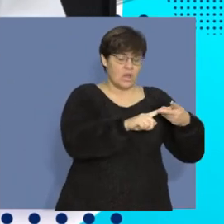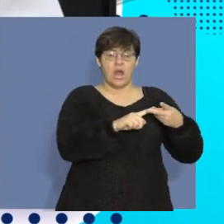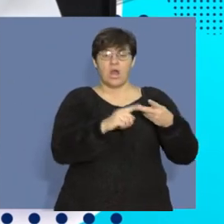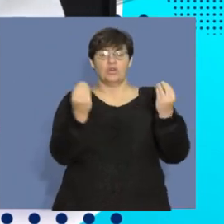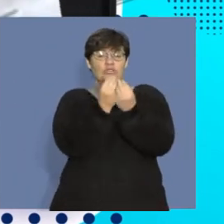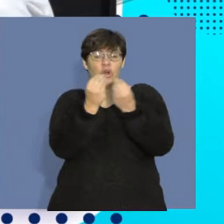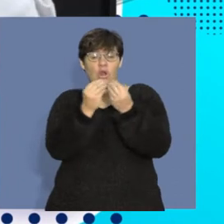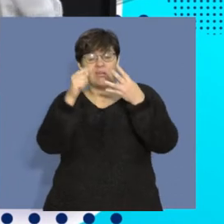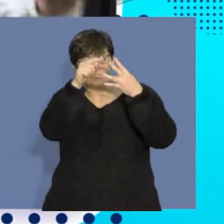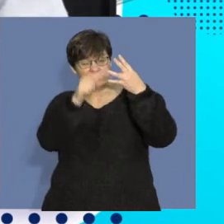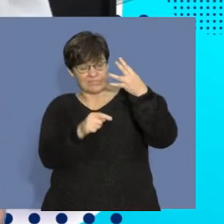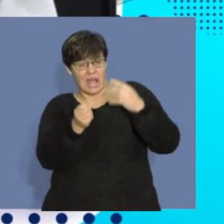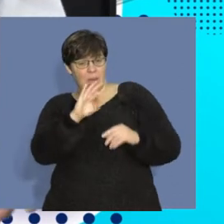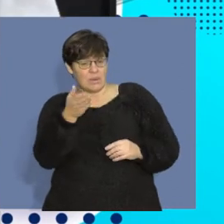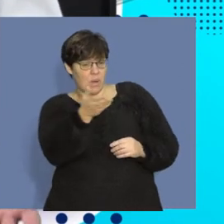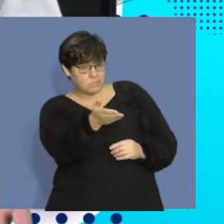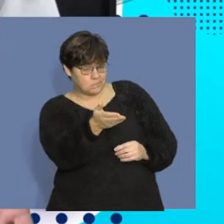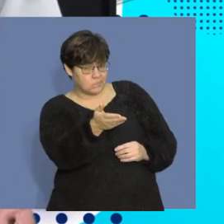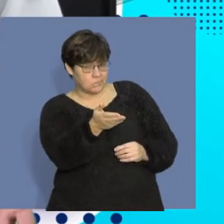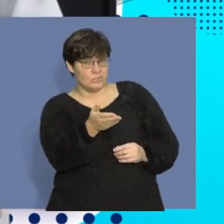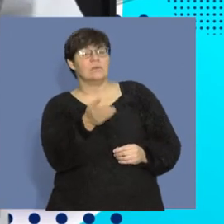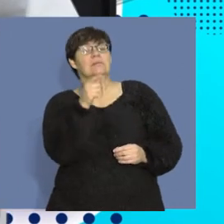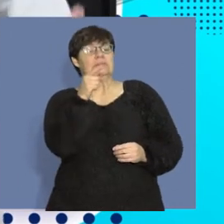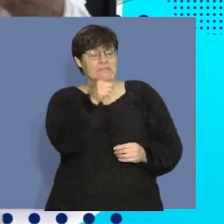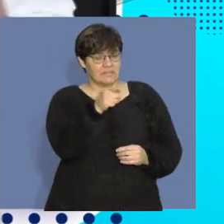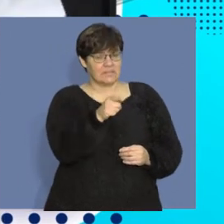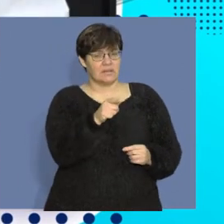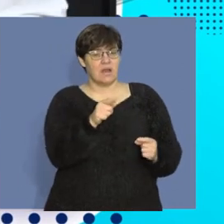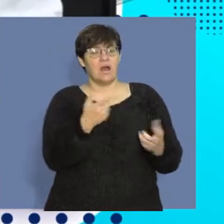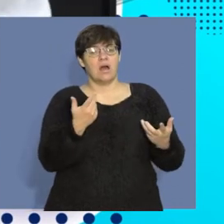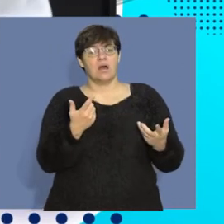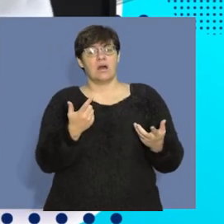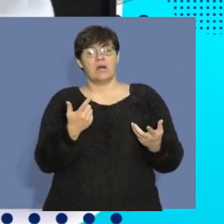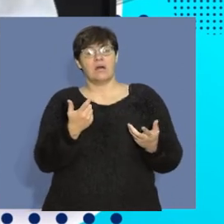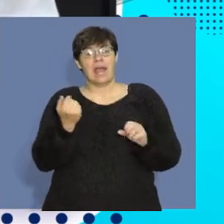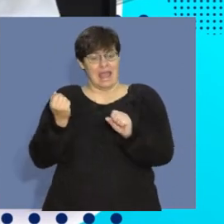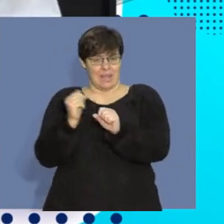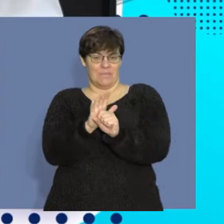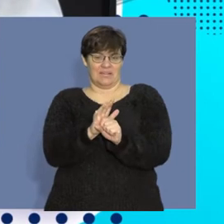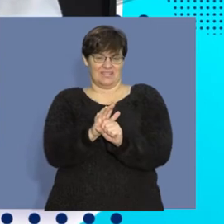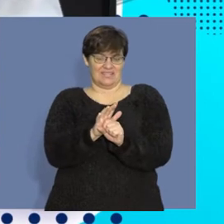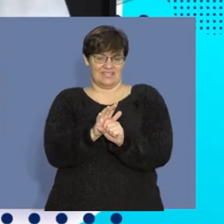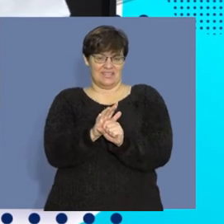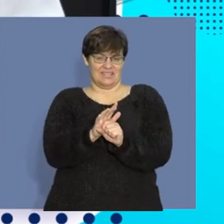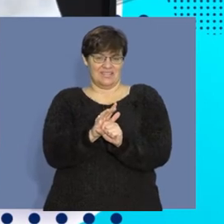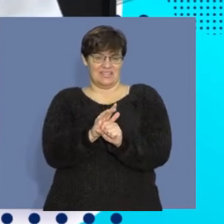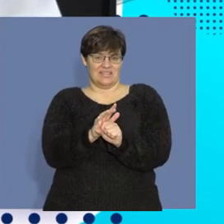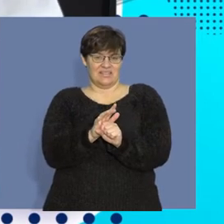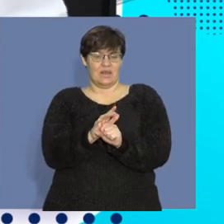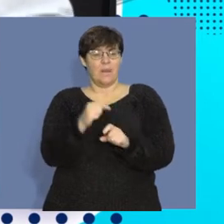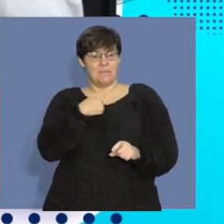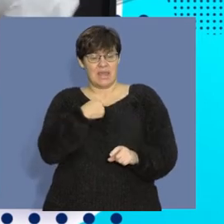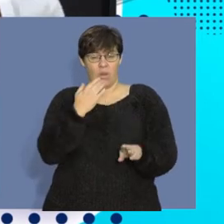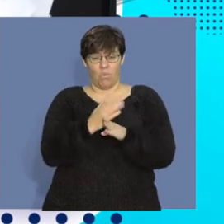stock amount, and all of these, as you can see, would in some way or the other be impacted if we